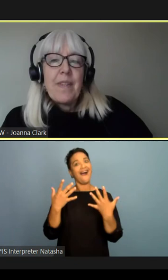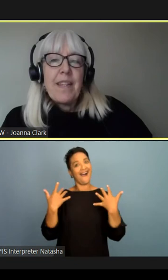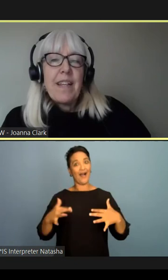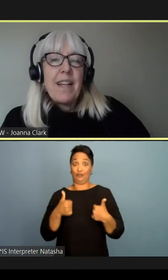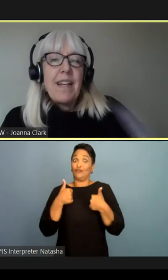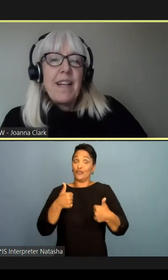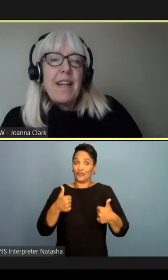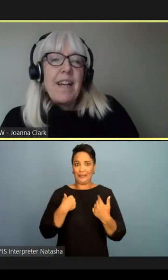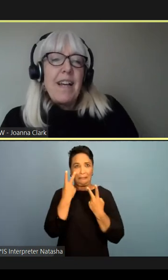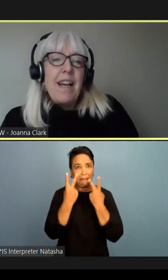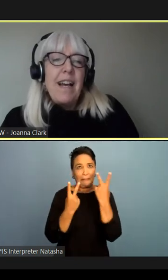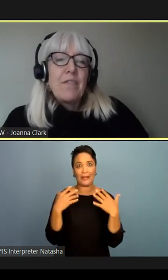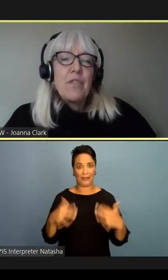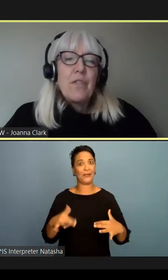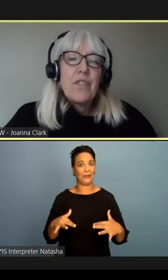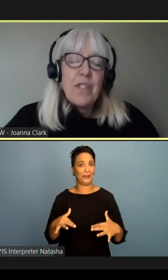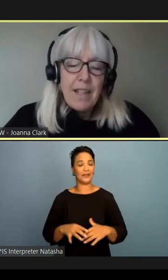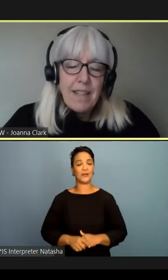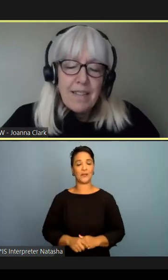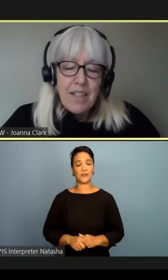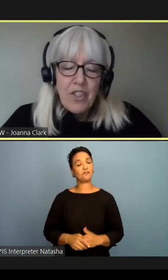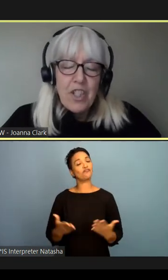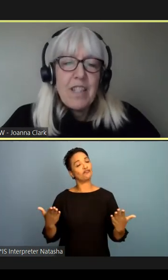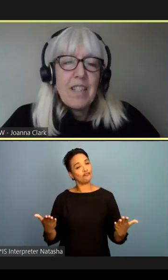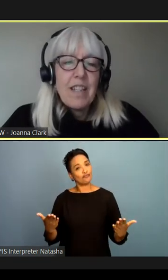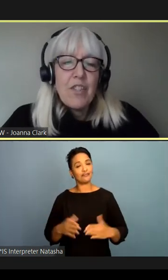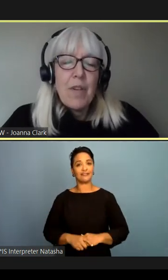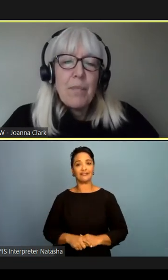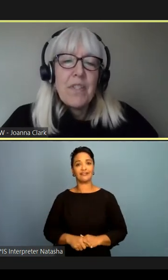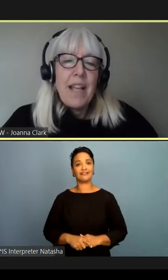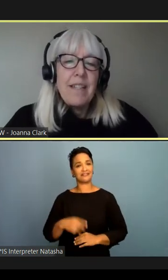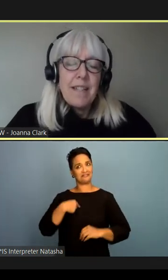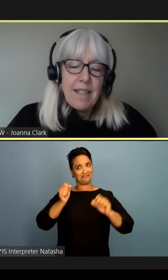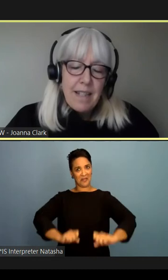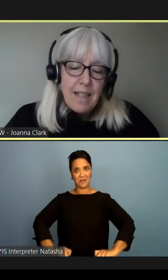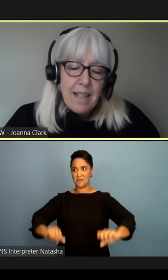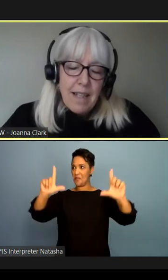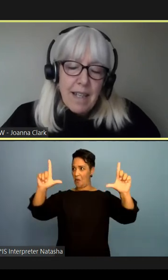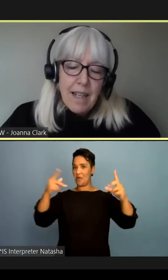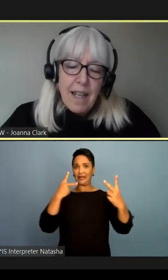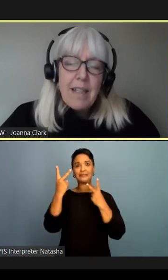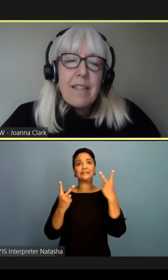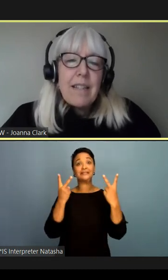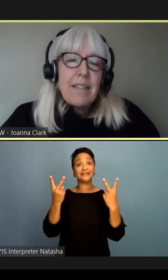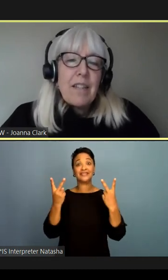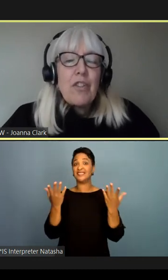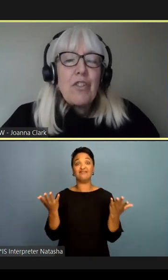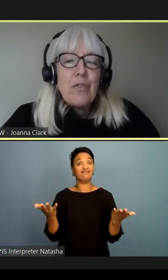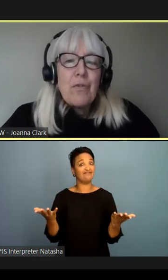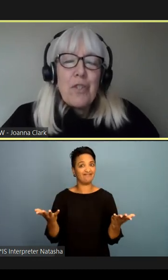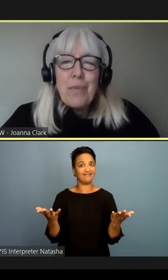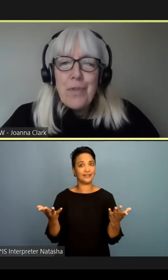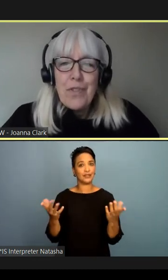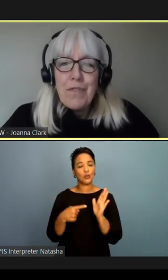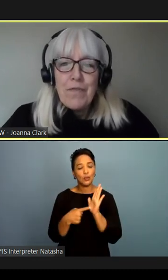And of course, I think this just does represent the